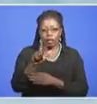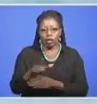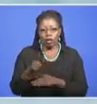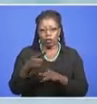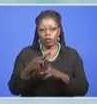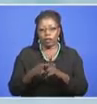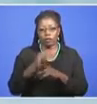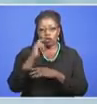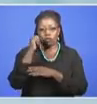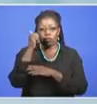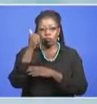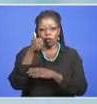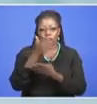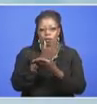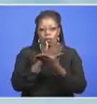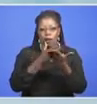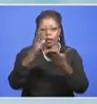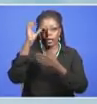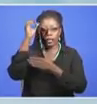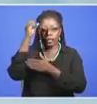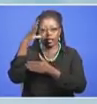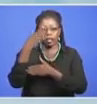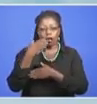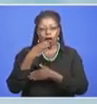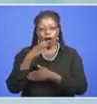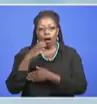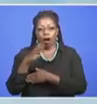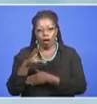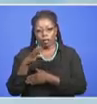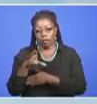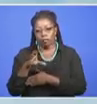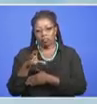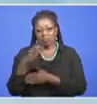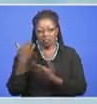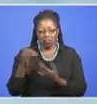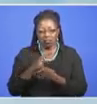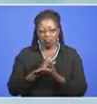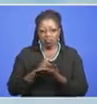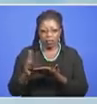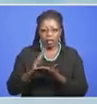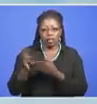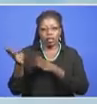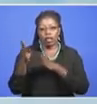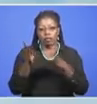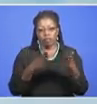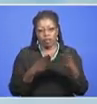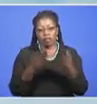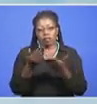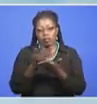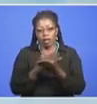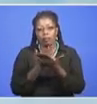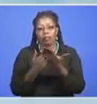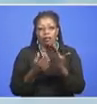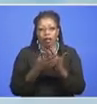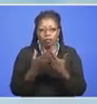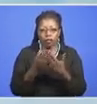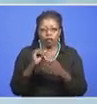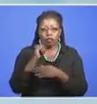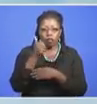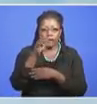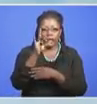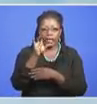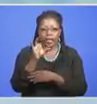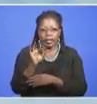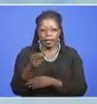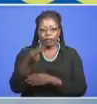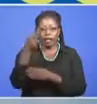temperature. And tomorrow, we're looking at partly sunny, a bit hot with a moderate breeze, so that will add some comfort tomorrow. 89 degrees for your